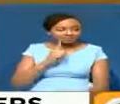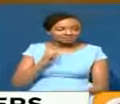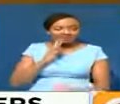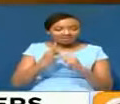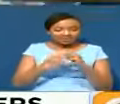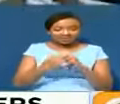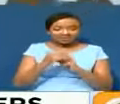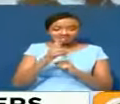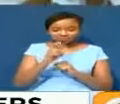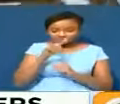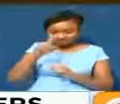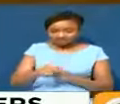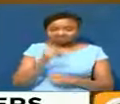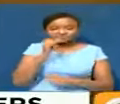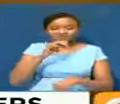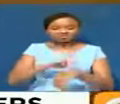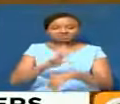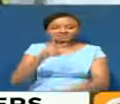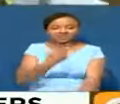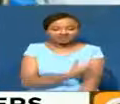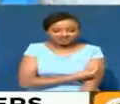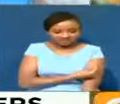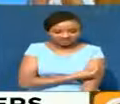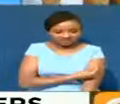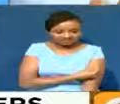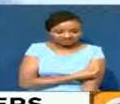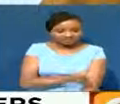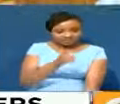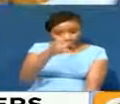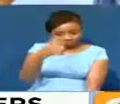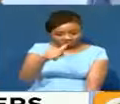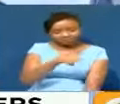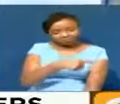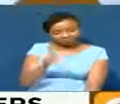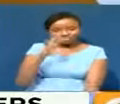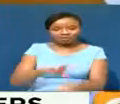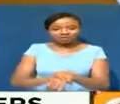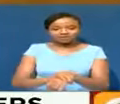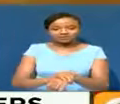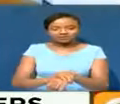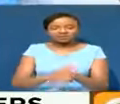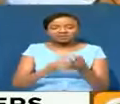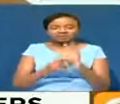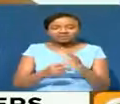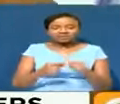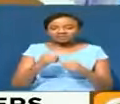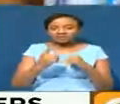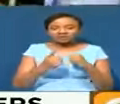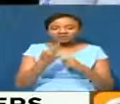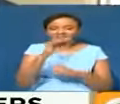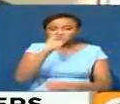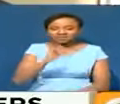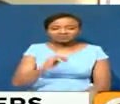820,365 persons have so far received their second dose, a representation of 3% of the adult population in